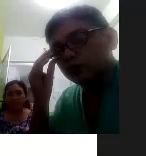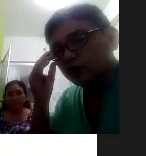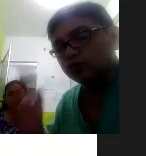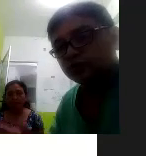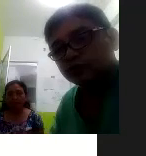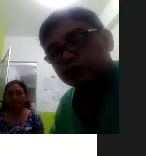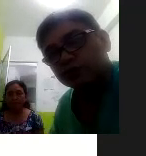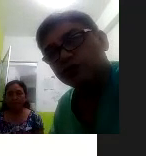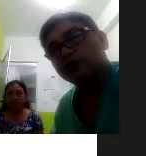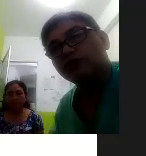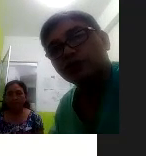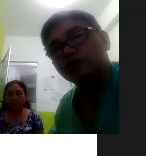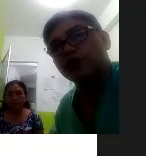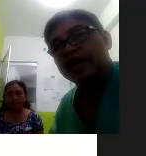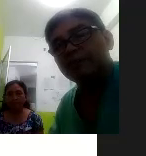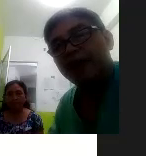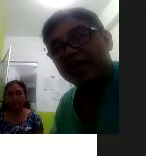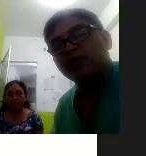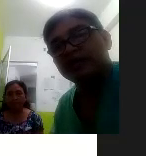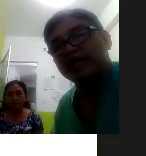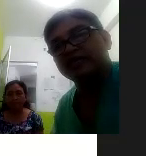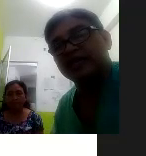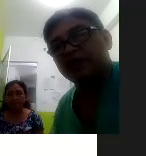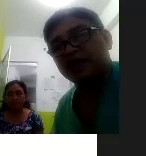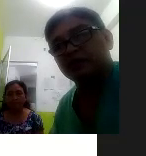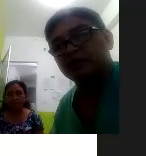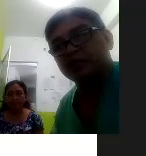to do a manual